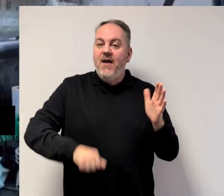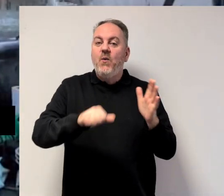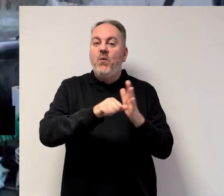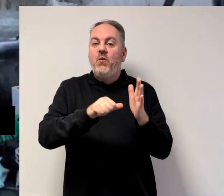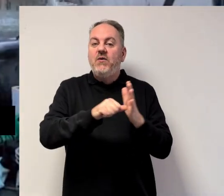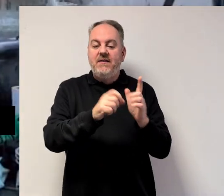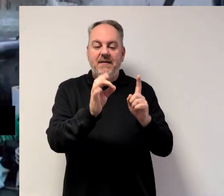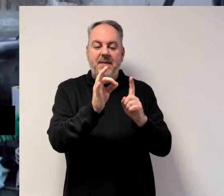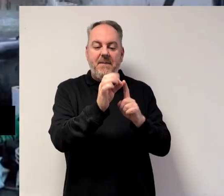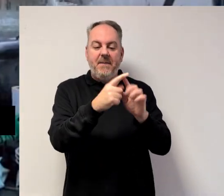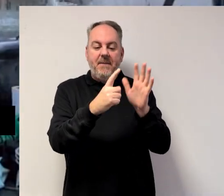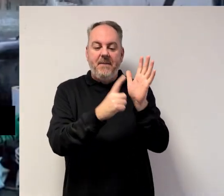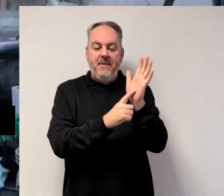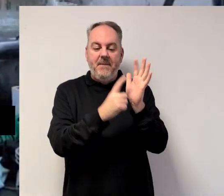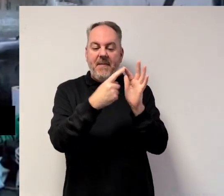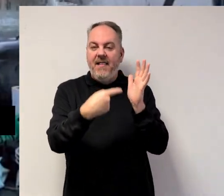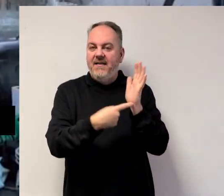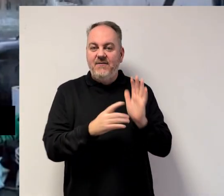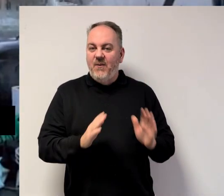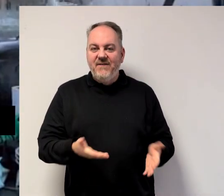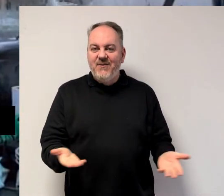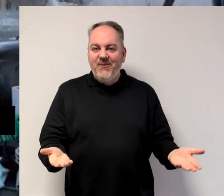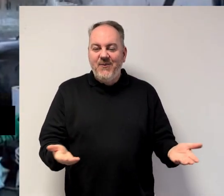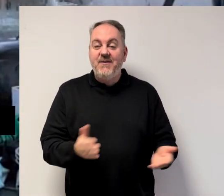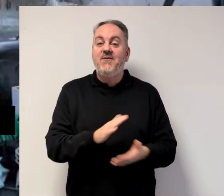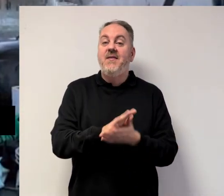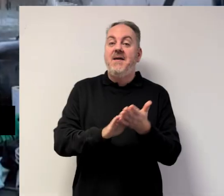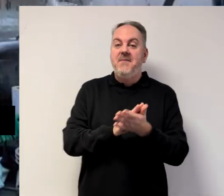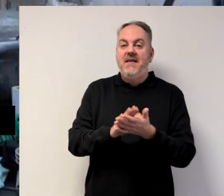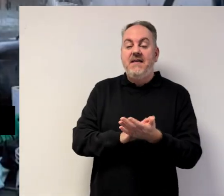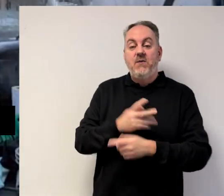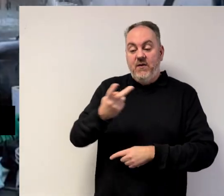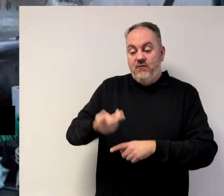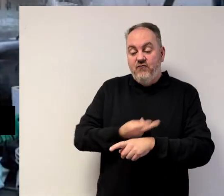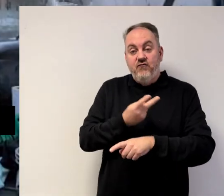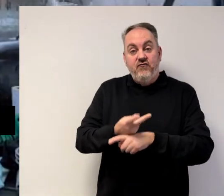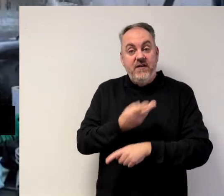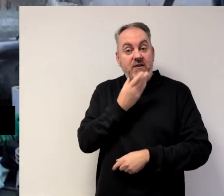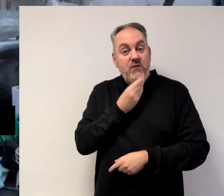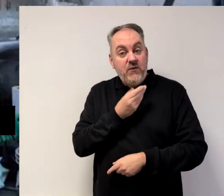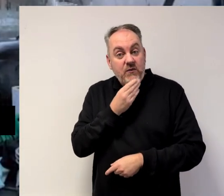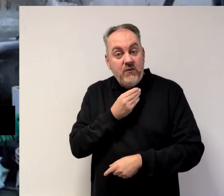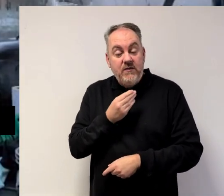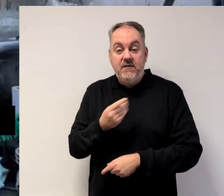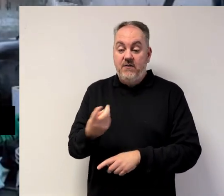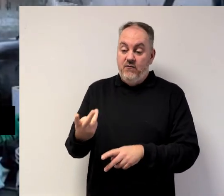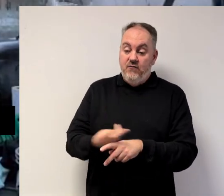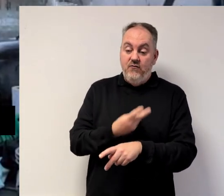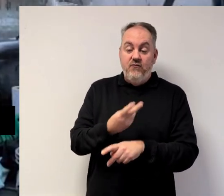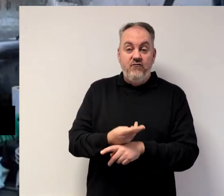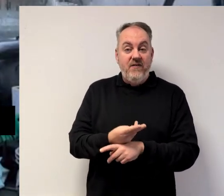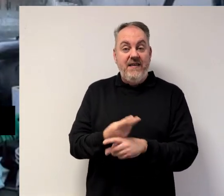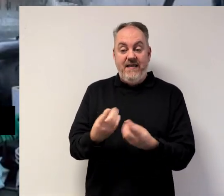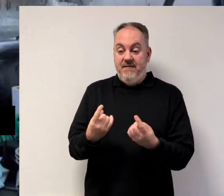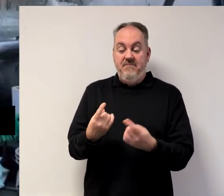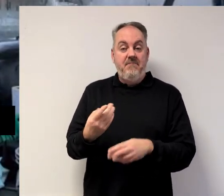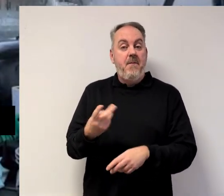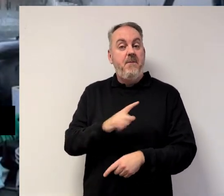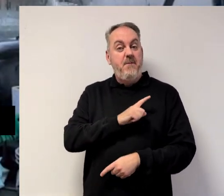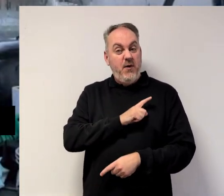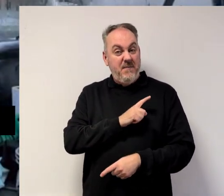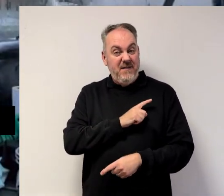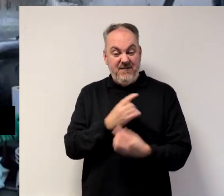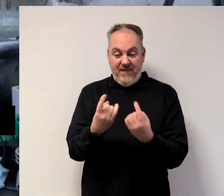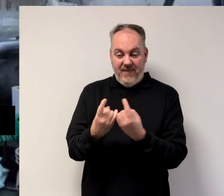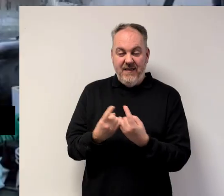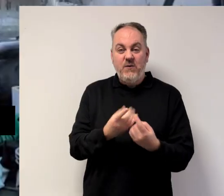We reuse, repurpose our teacups from the cafe. We use as pots, they're